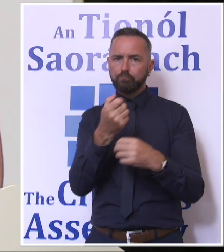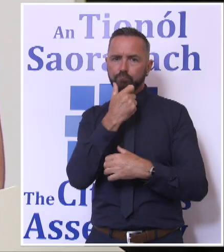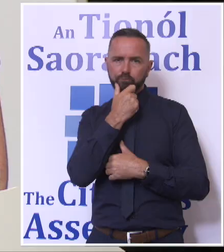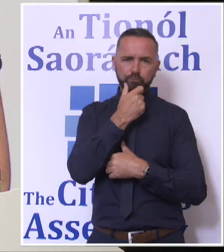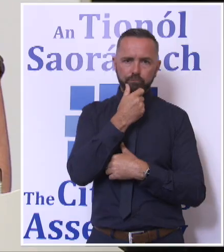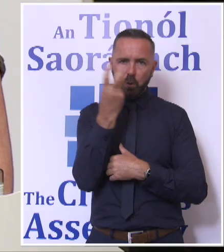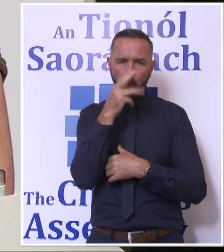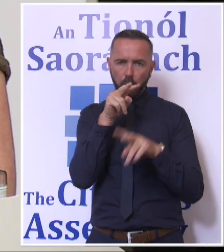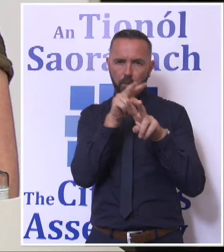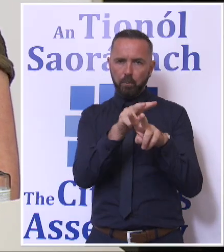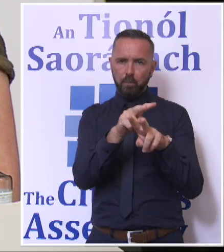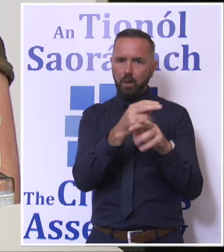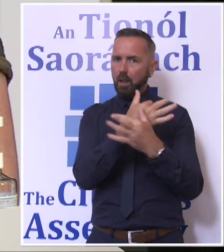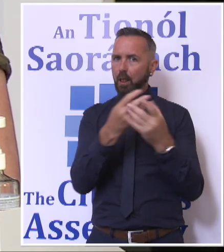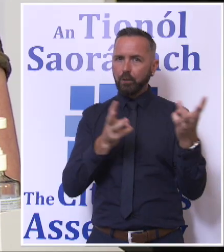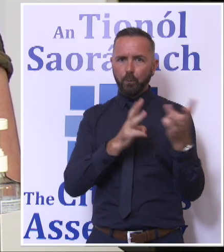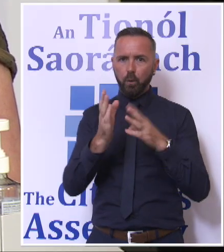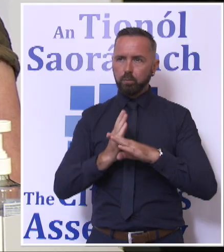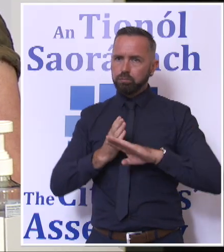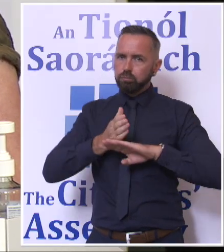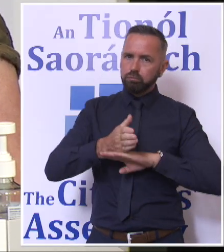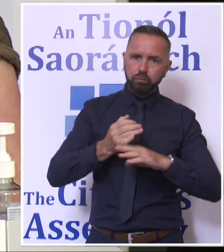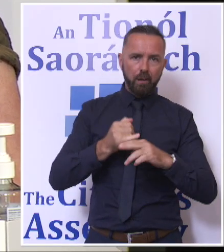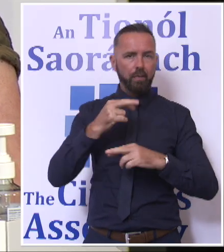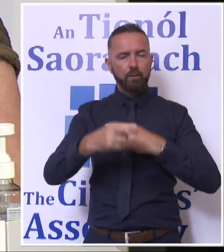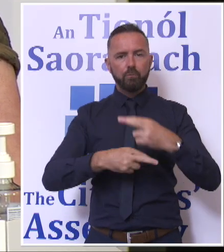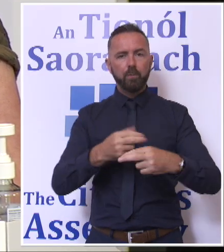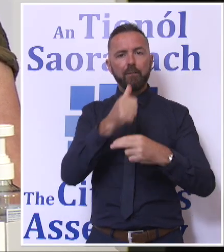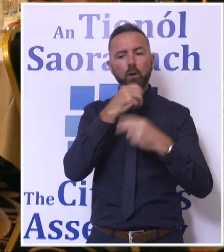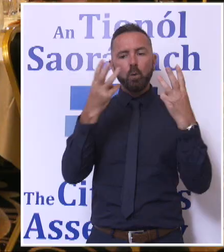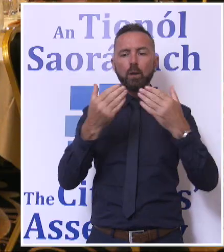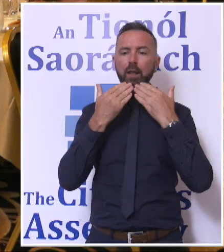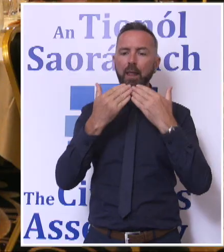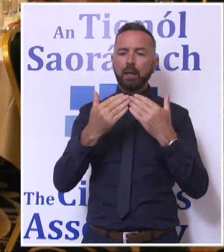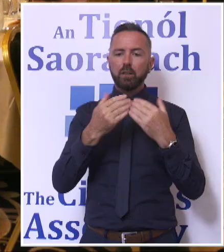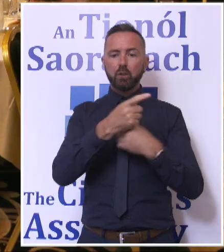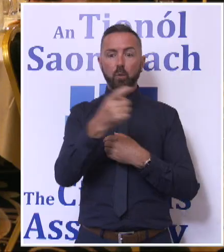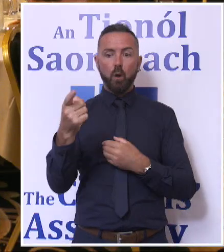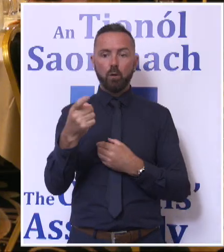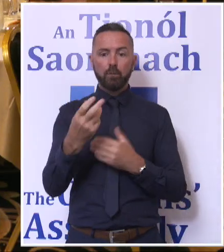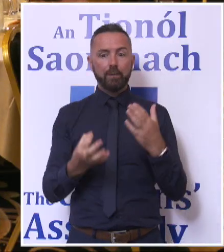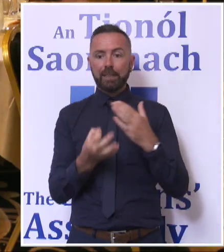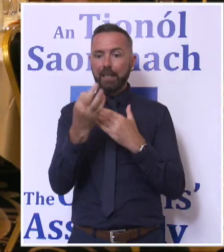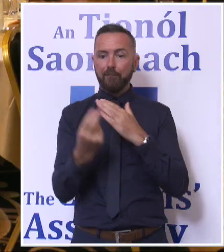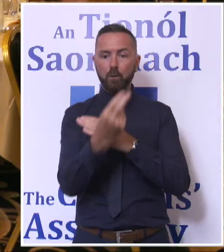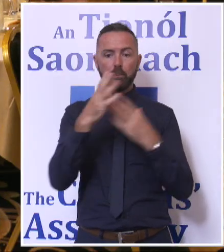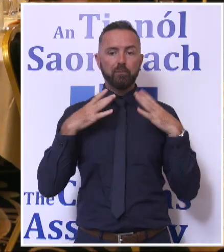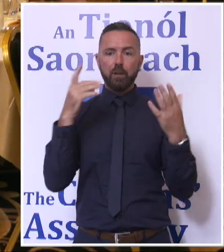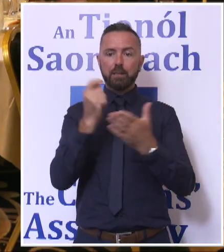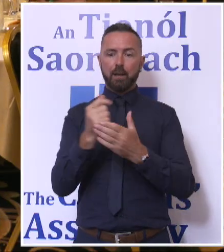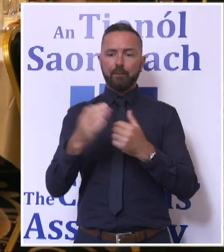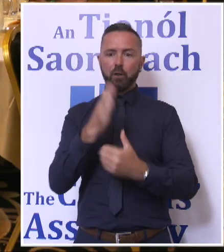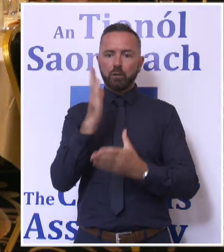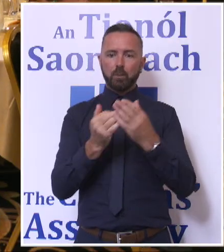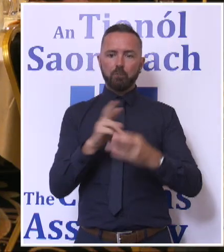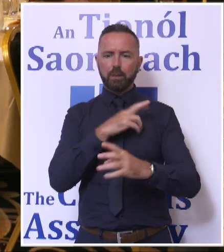seems like there's a lot of work going on in this room. First of all, I want to thank you all for giving up your free time for something that's going to